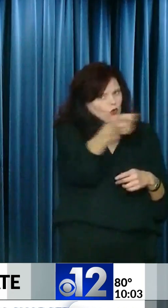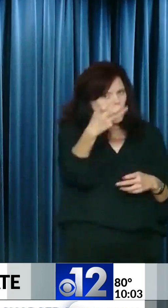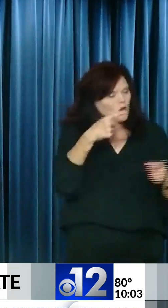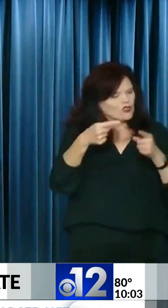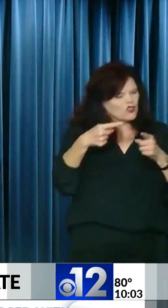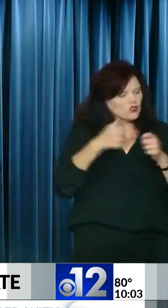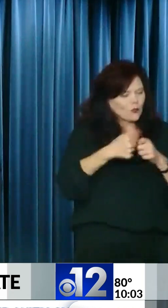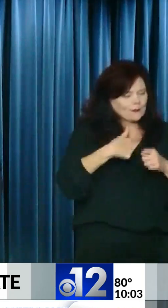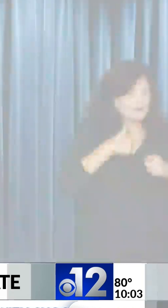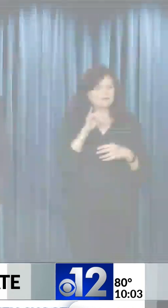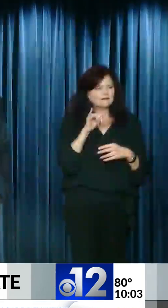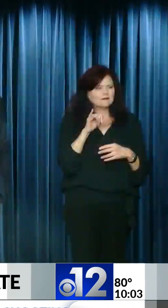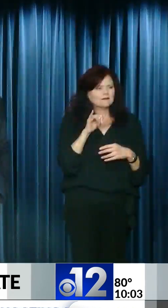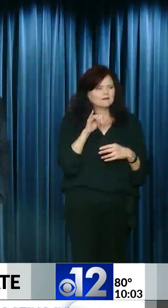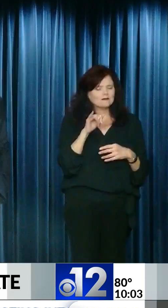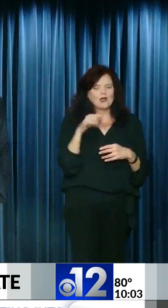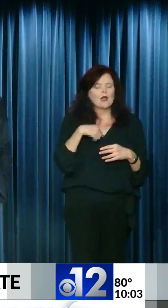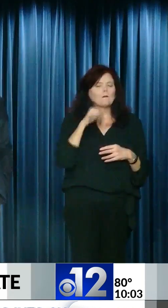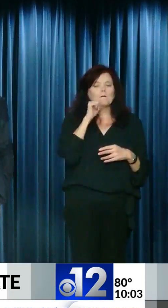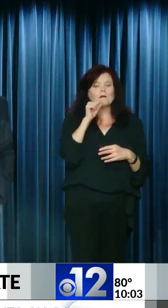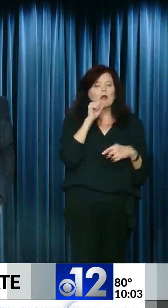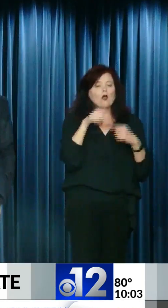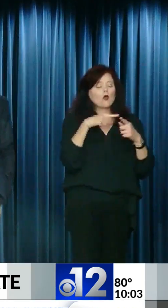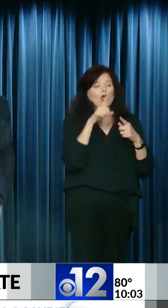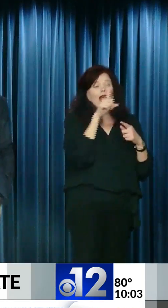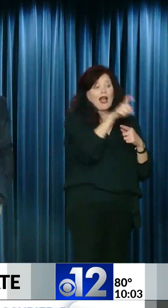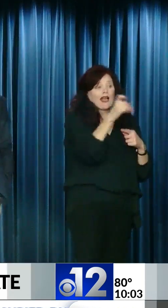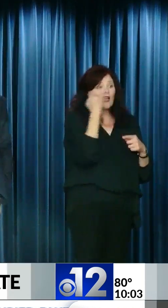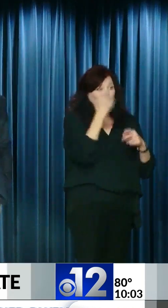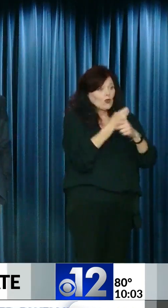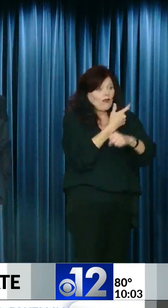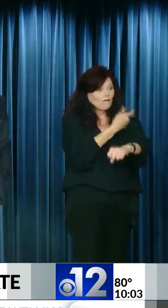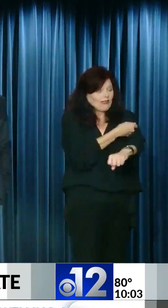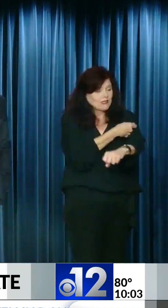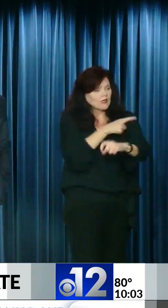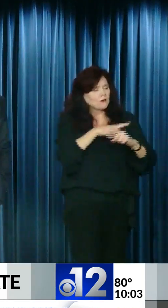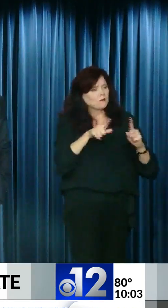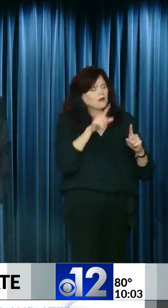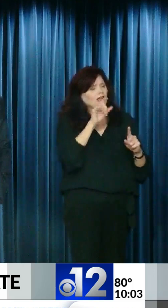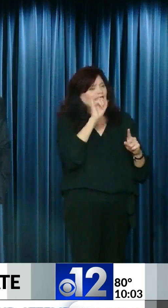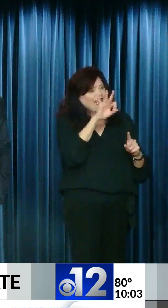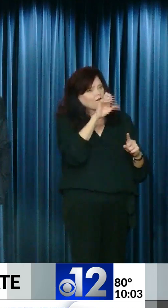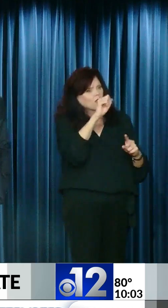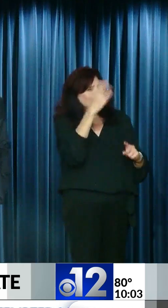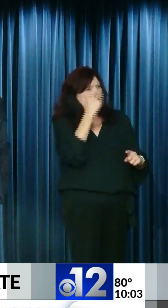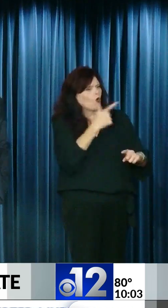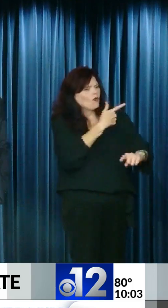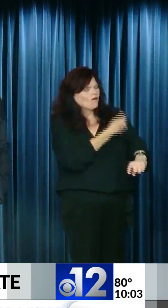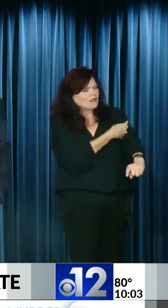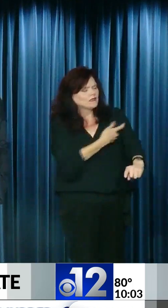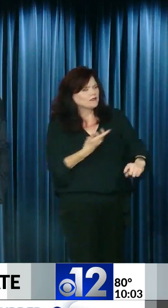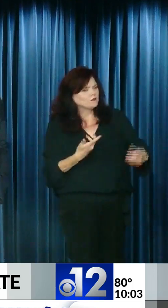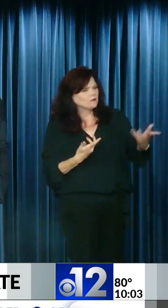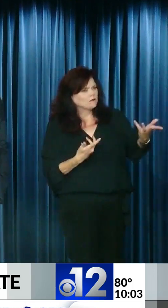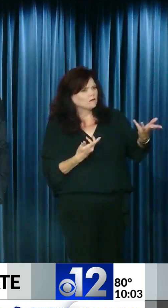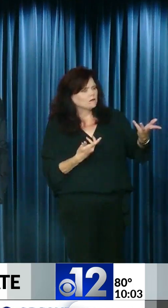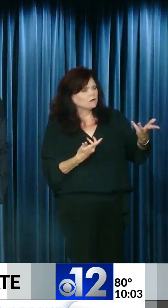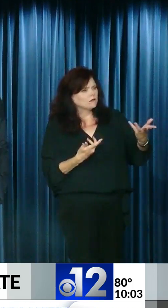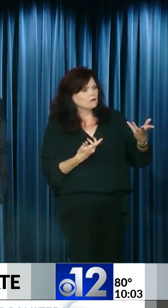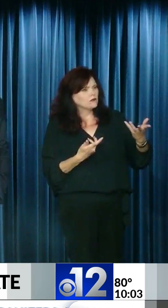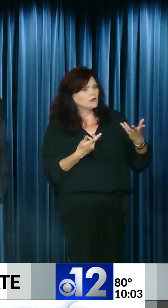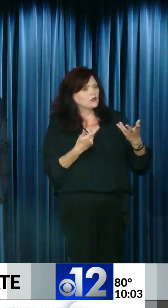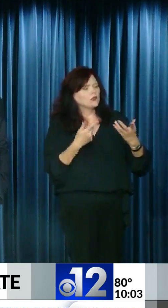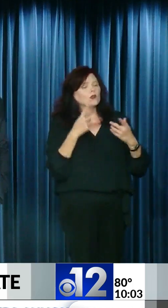me. I understand that. Well, I'm not going to ask you if you got vaccinated, but if so, why'd you get vaccinated? For the